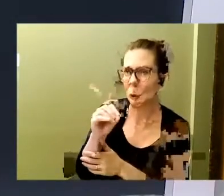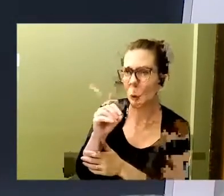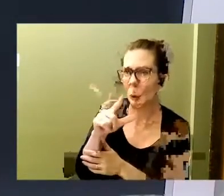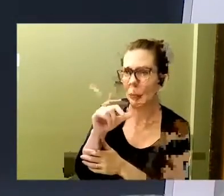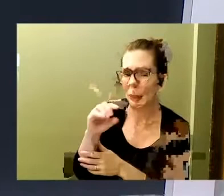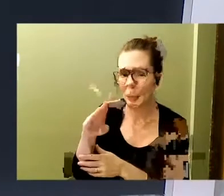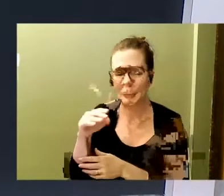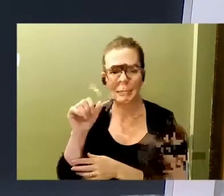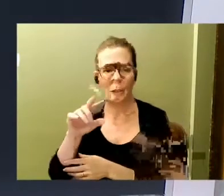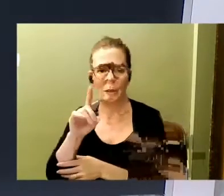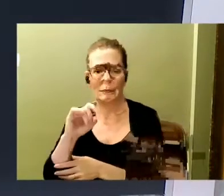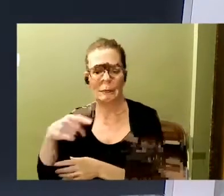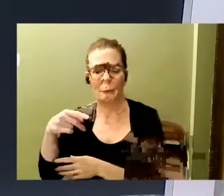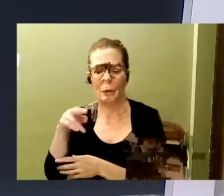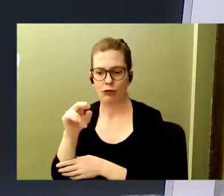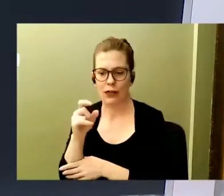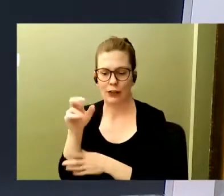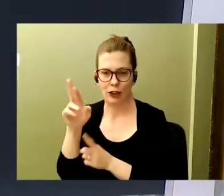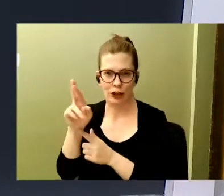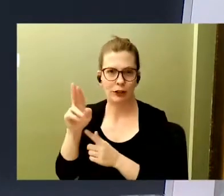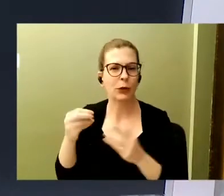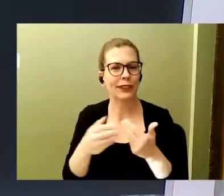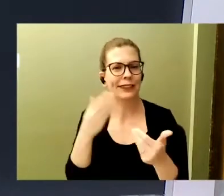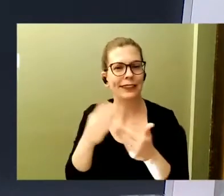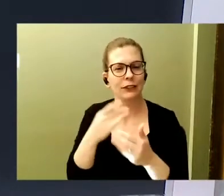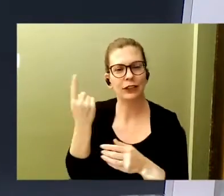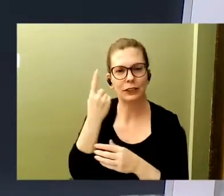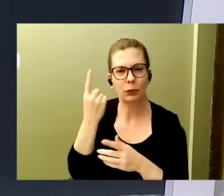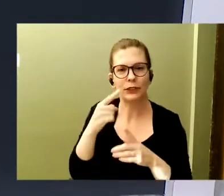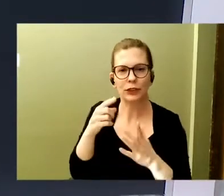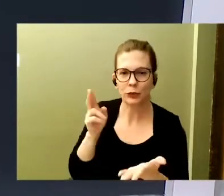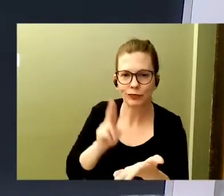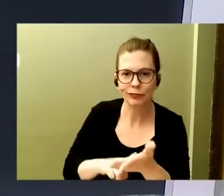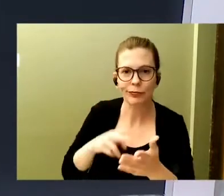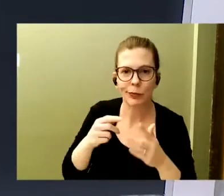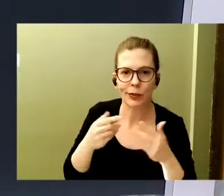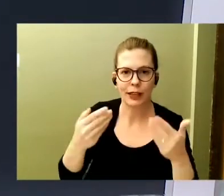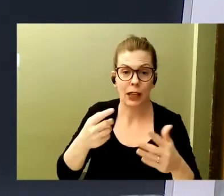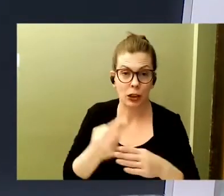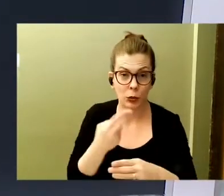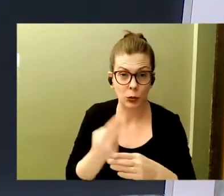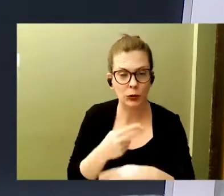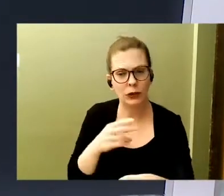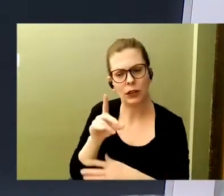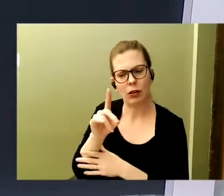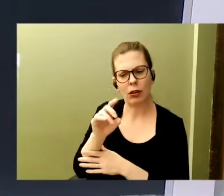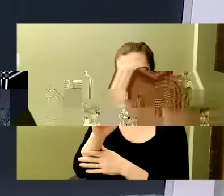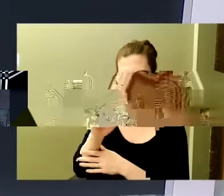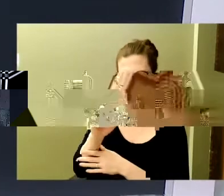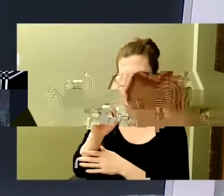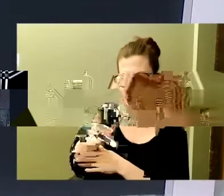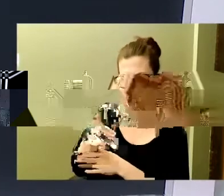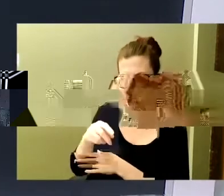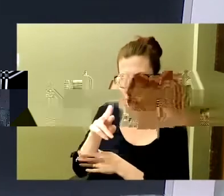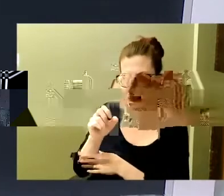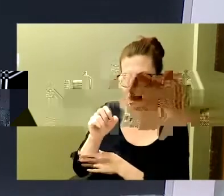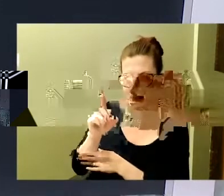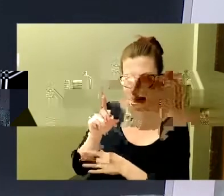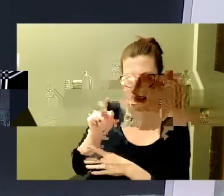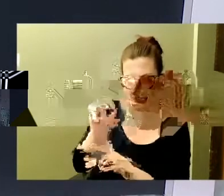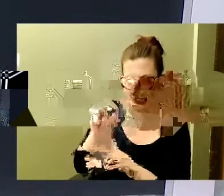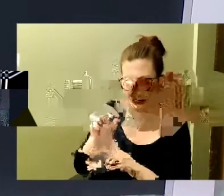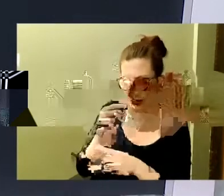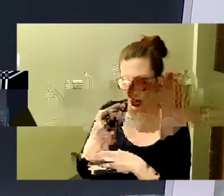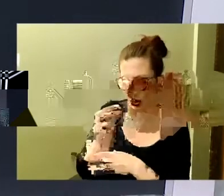making it easy for someone to just log in and start using. So DeepRacer has a hardware component, right? How does that feature into